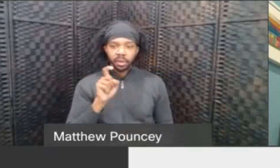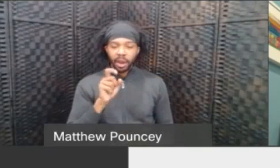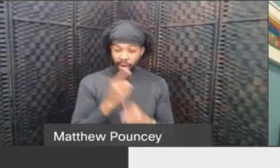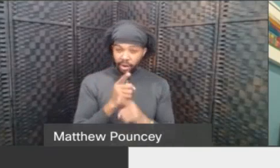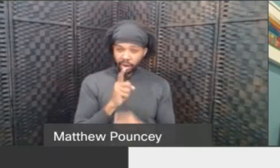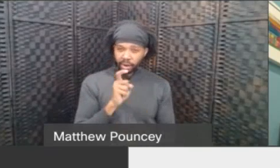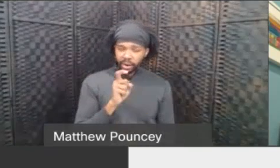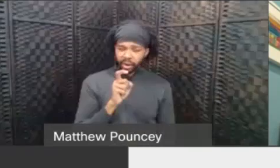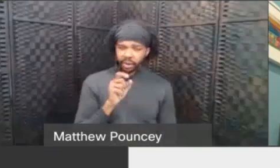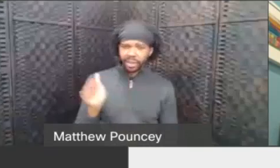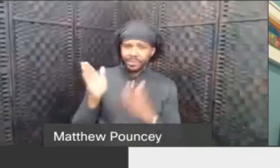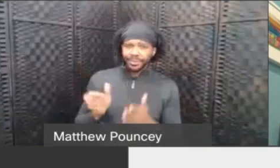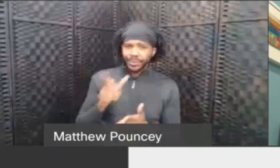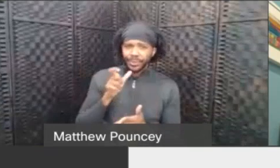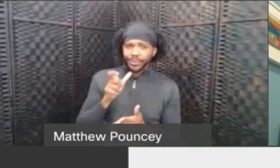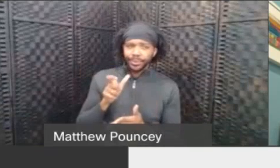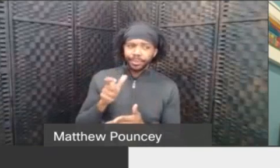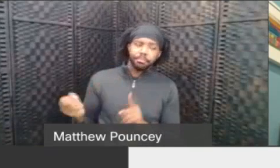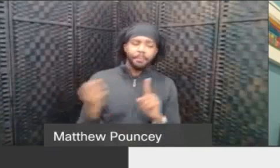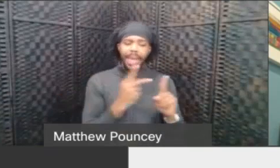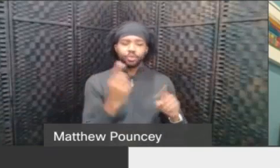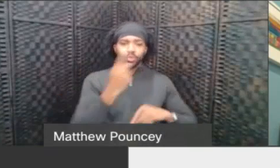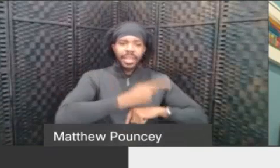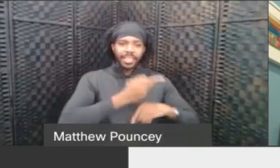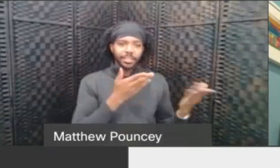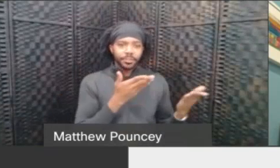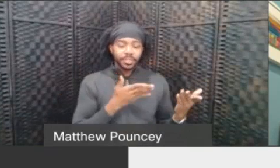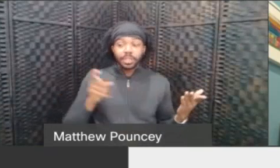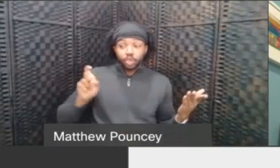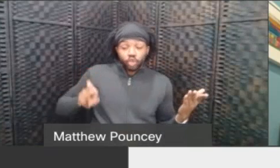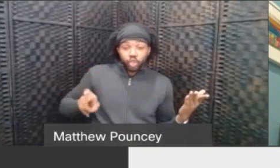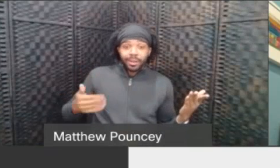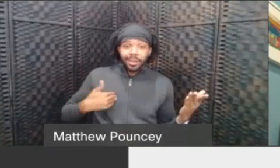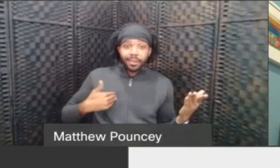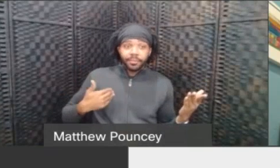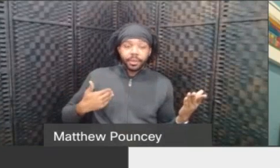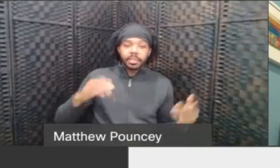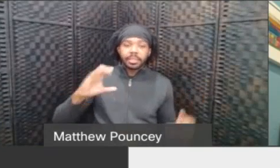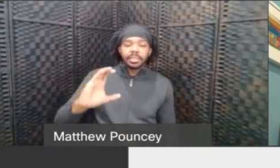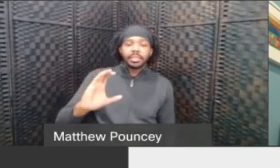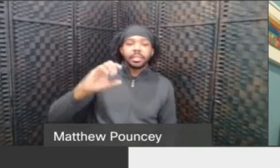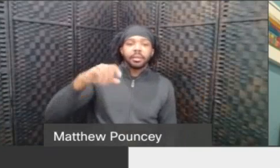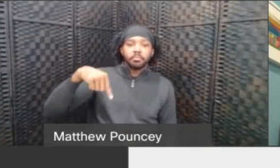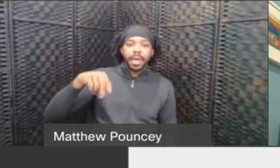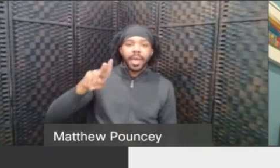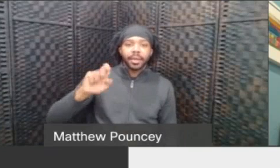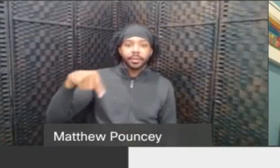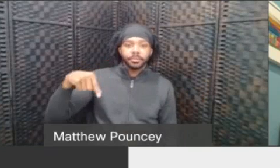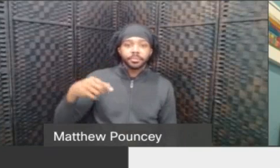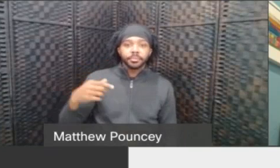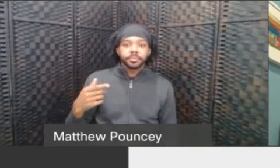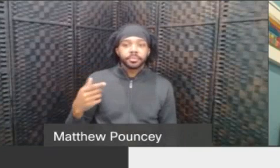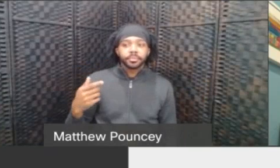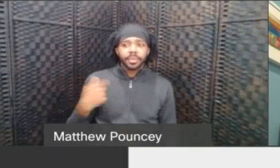So anyone who's going to go back to a day service should be doing the CPAC. I think most